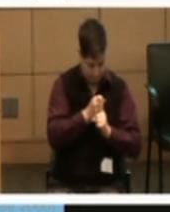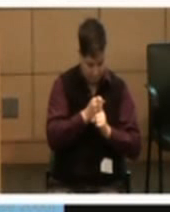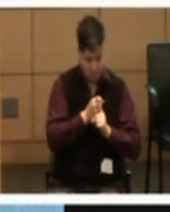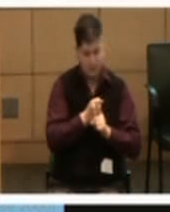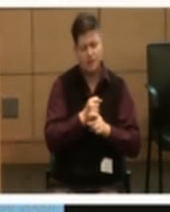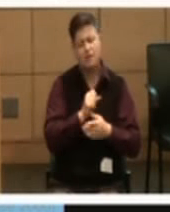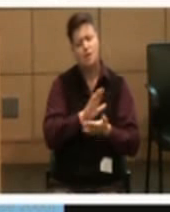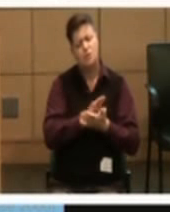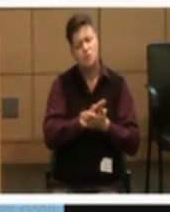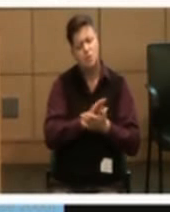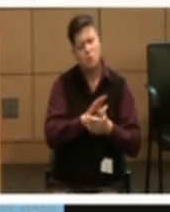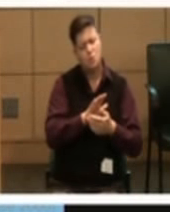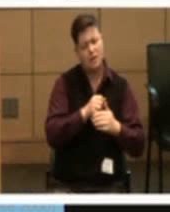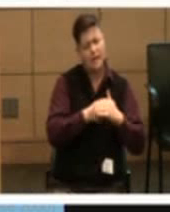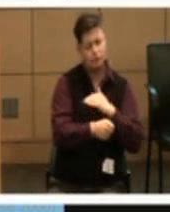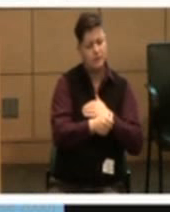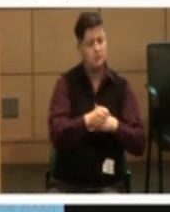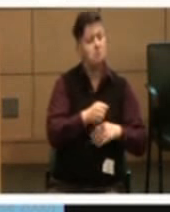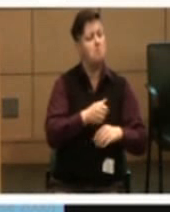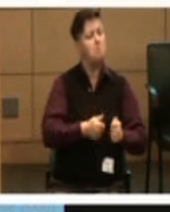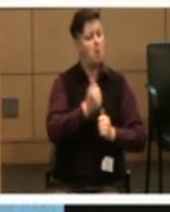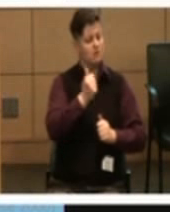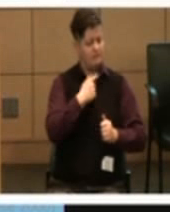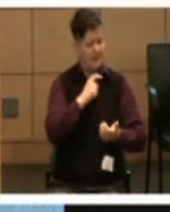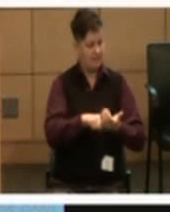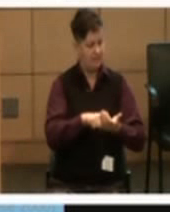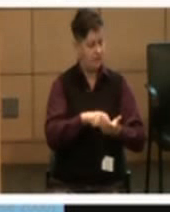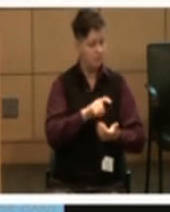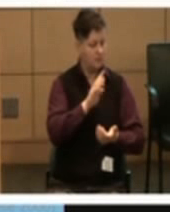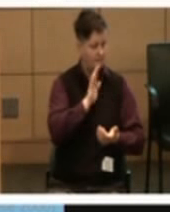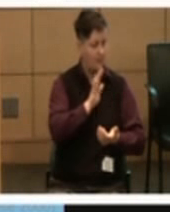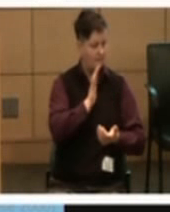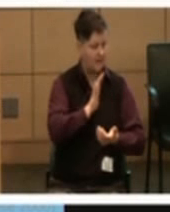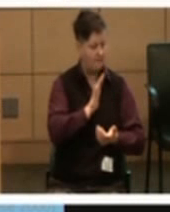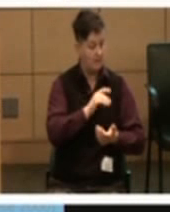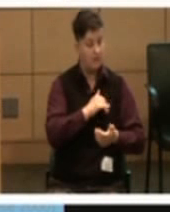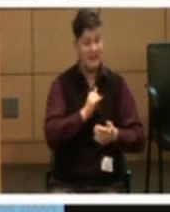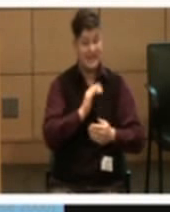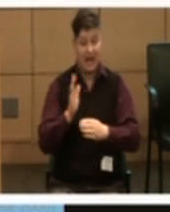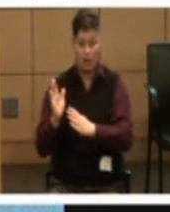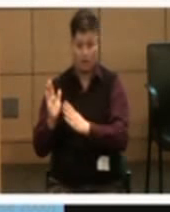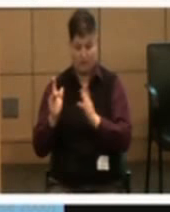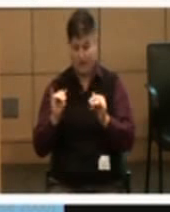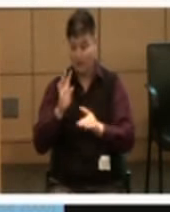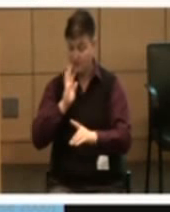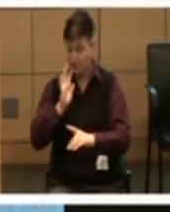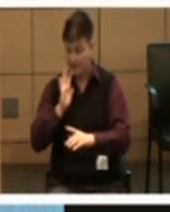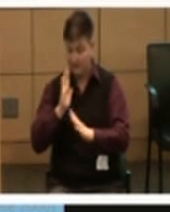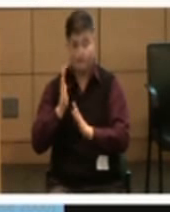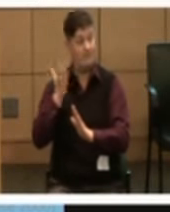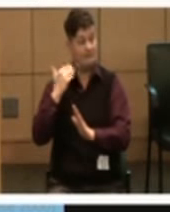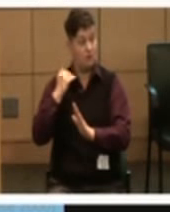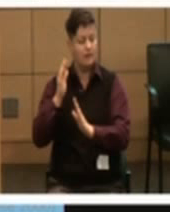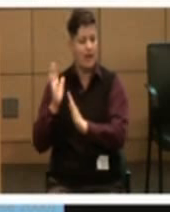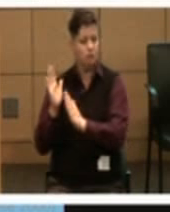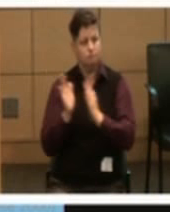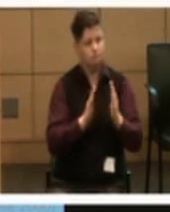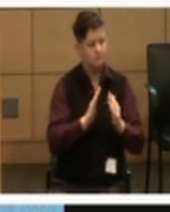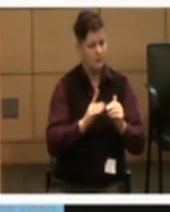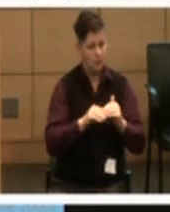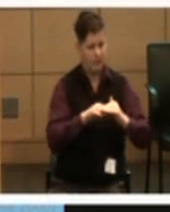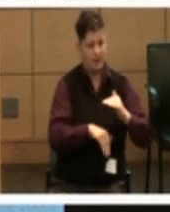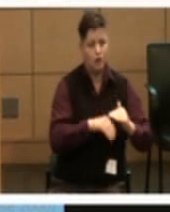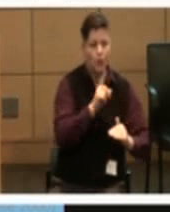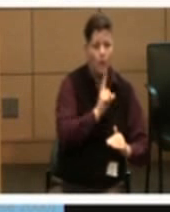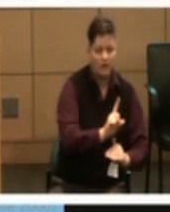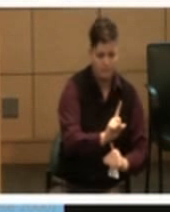around 5 or 6 years of age, the median age of identification has now been decreased to within the first year of life, which